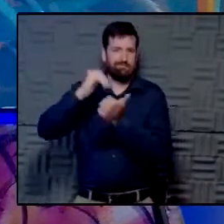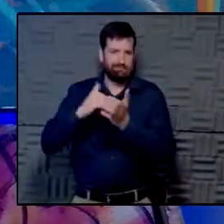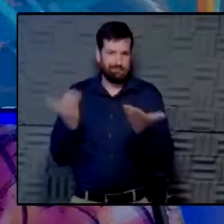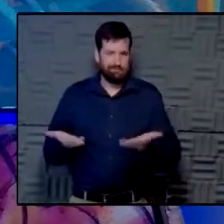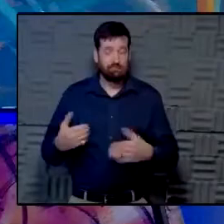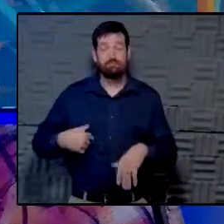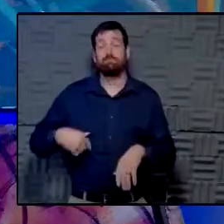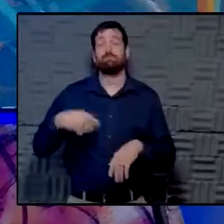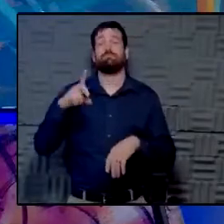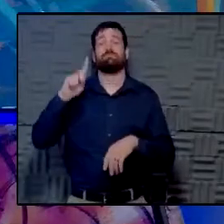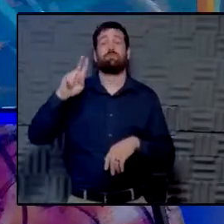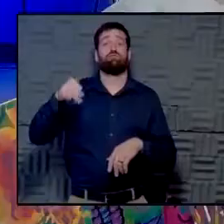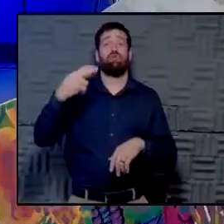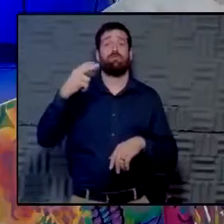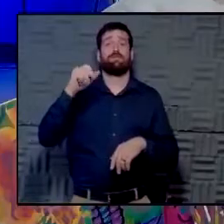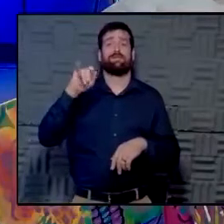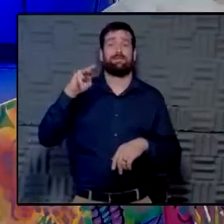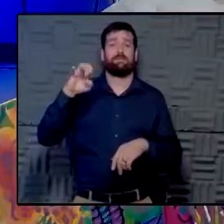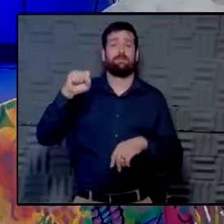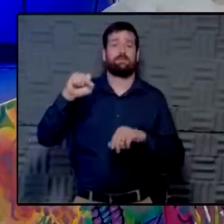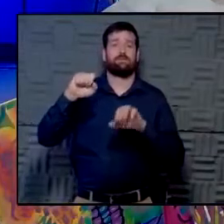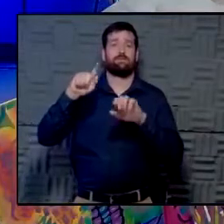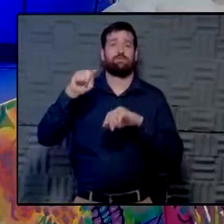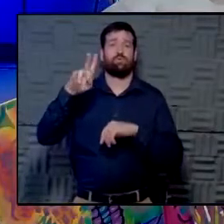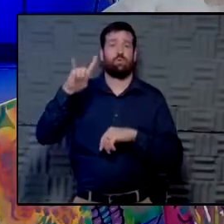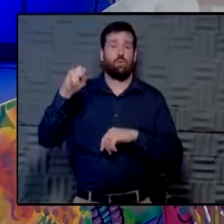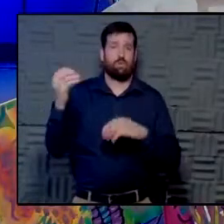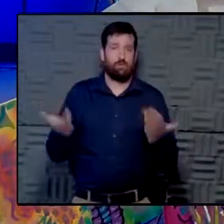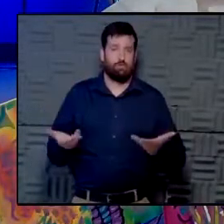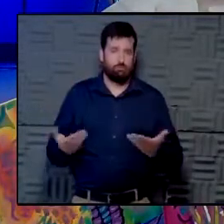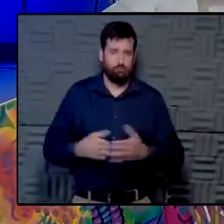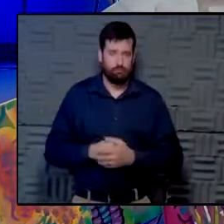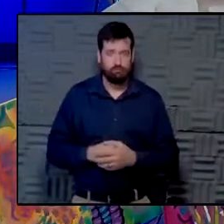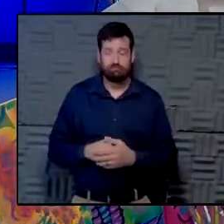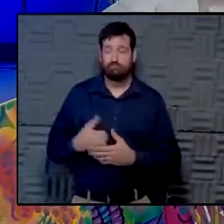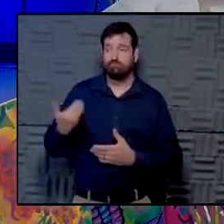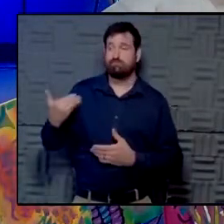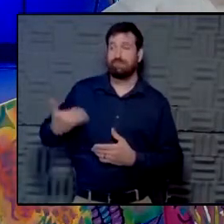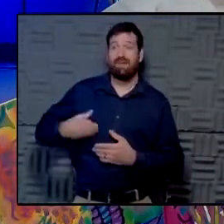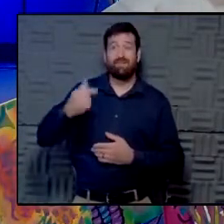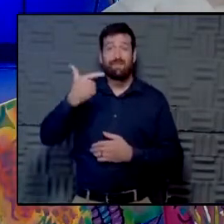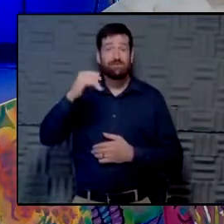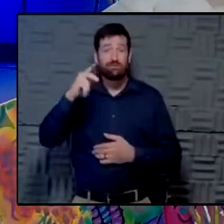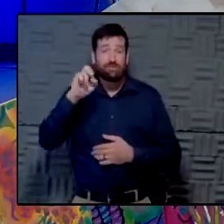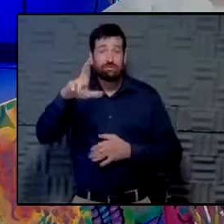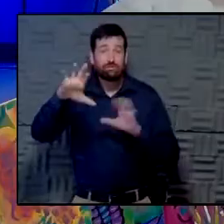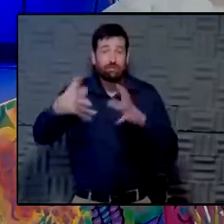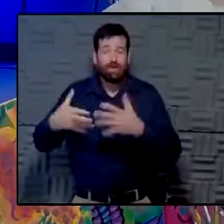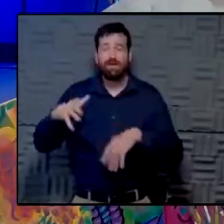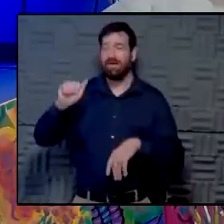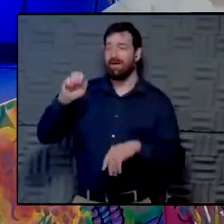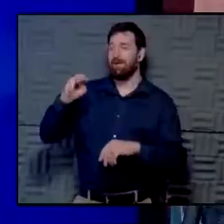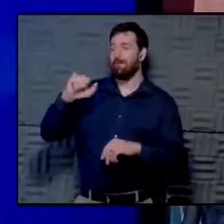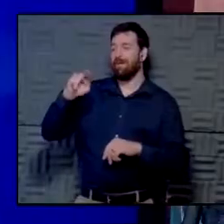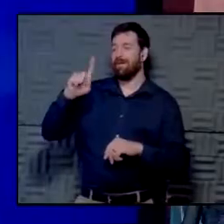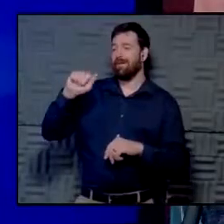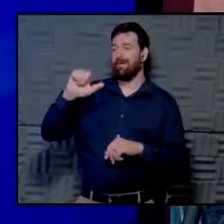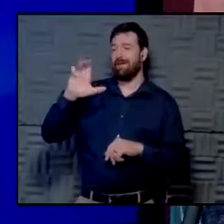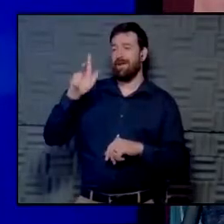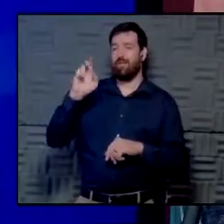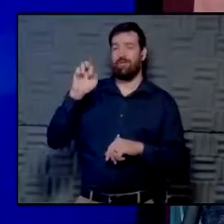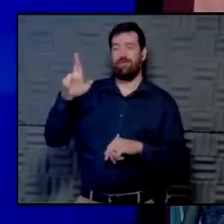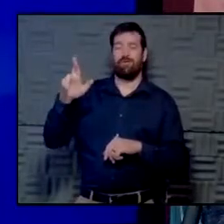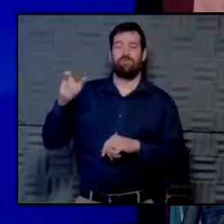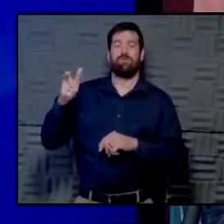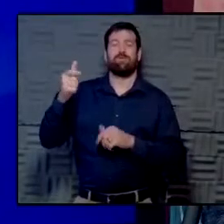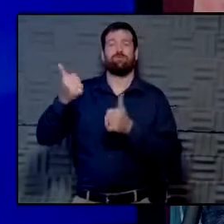to you from the Dolph Simons Jr. Family Broadcast Studio. Today we have the Ginger Squad in with Amanda Cackler, the Director of